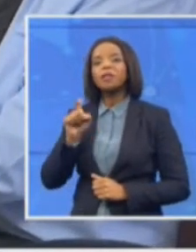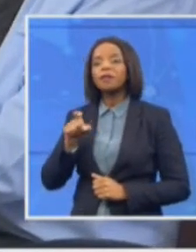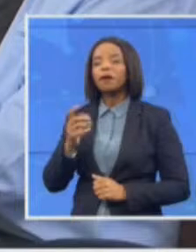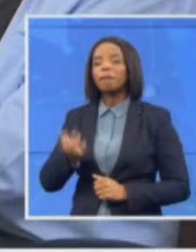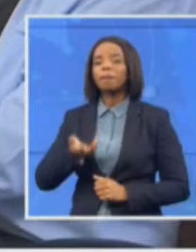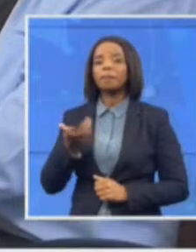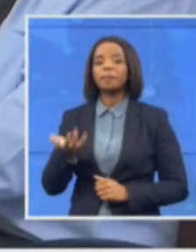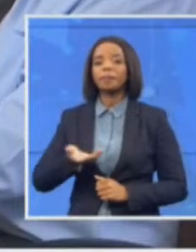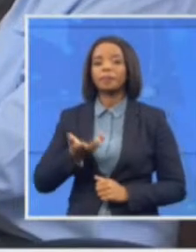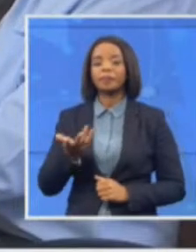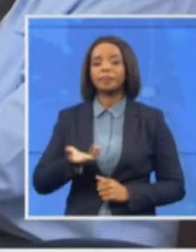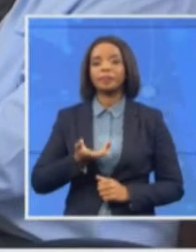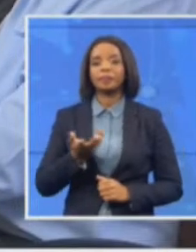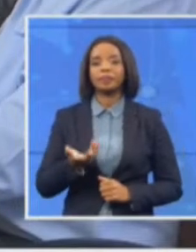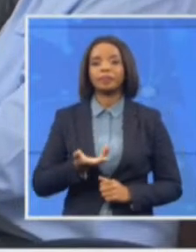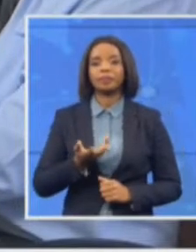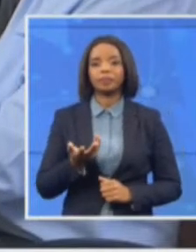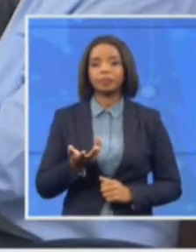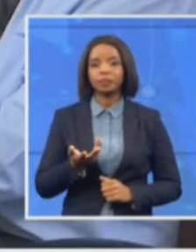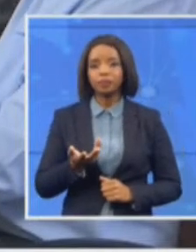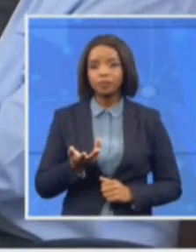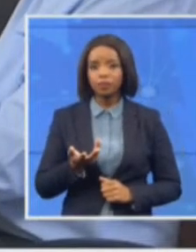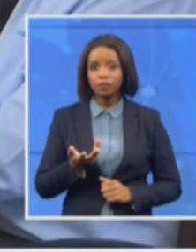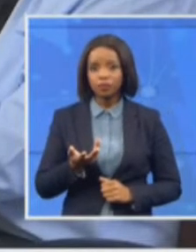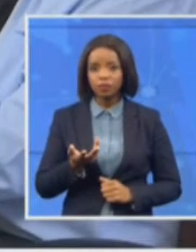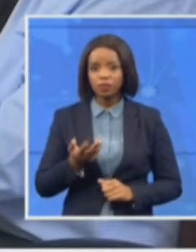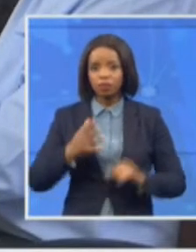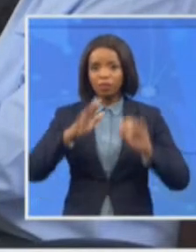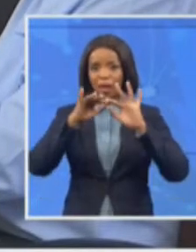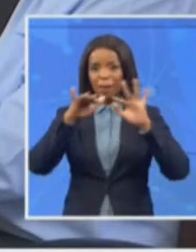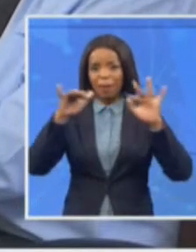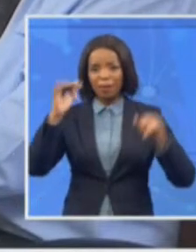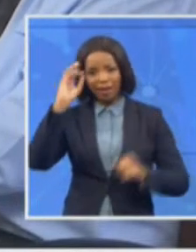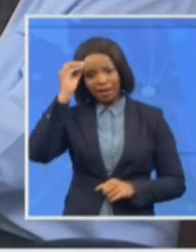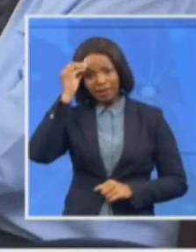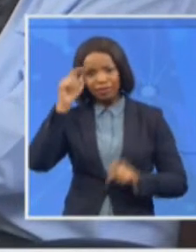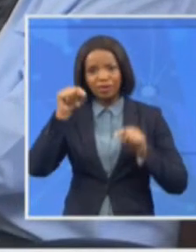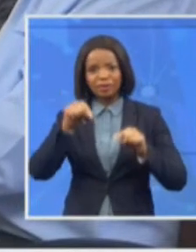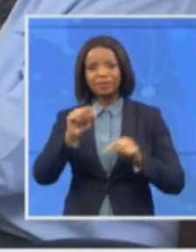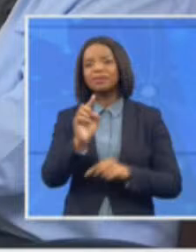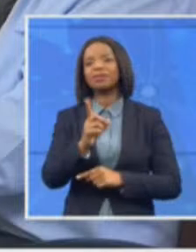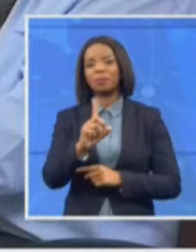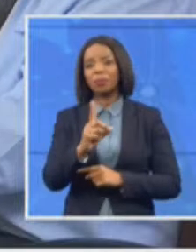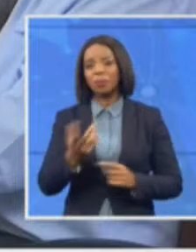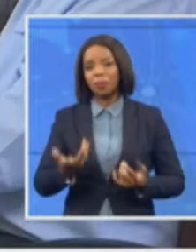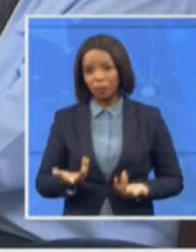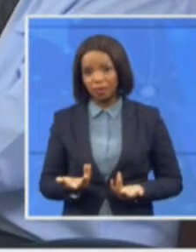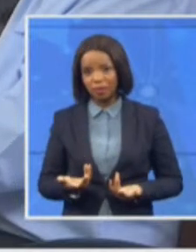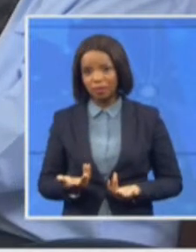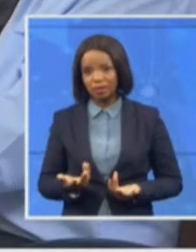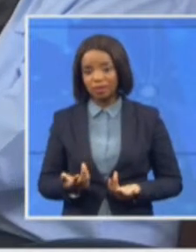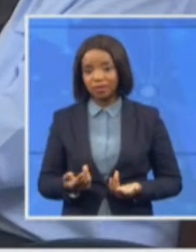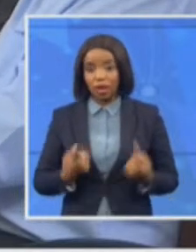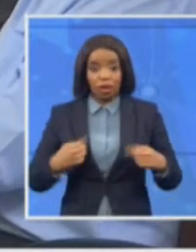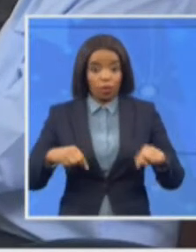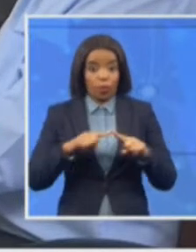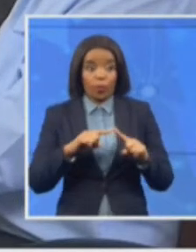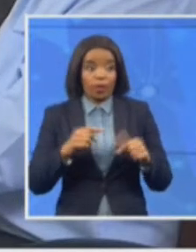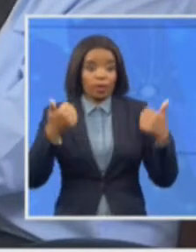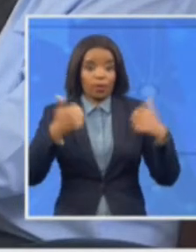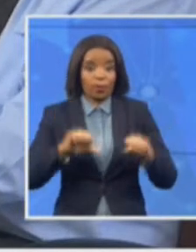what's the public interest in this matter? Well, we didn't bring the application for public interest. We don't take a view that there